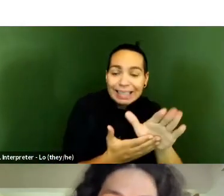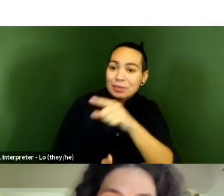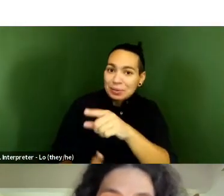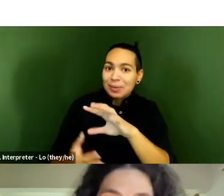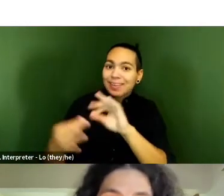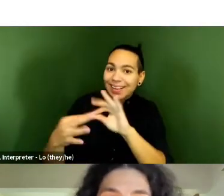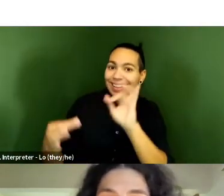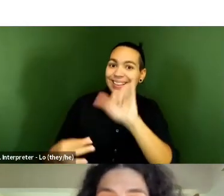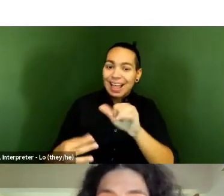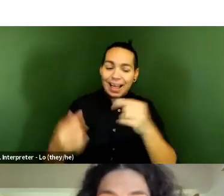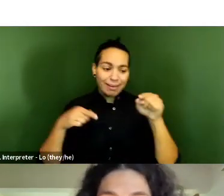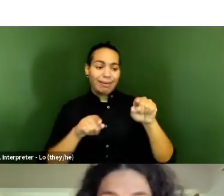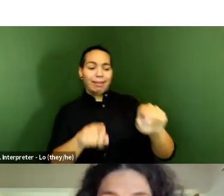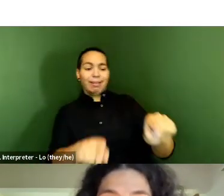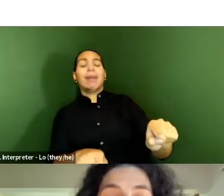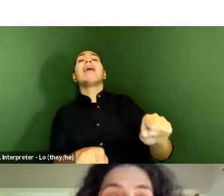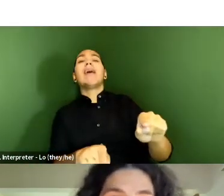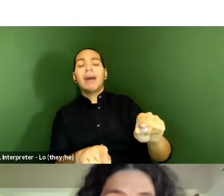making this parallel between